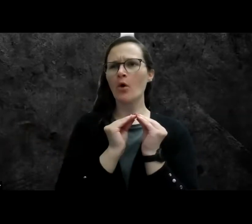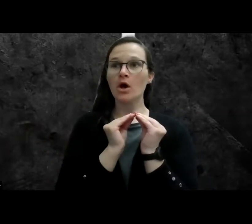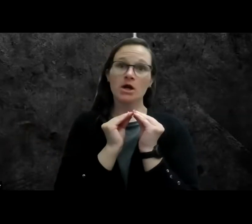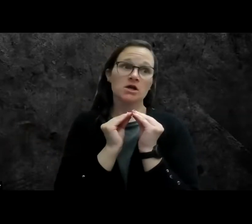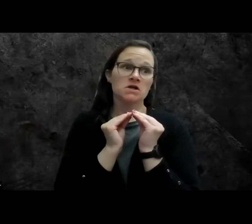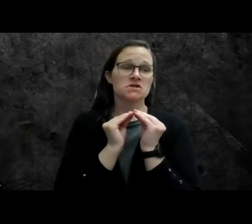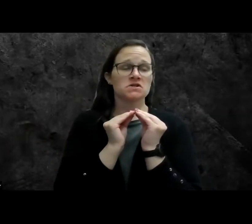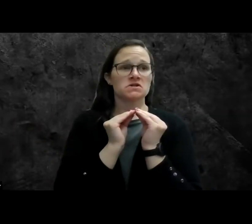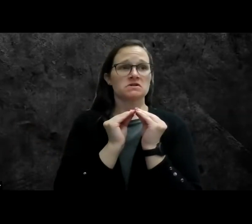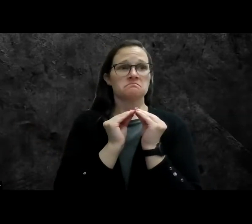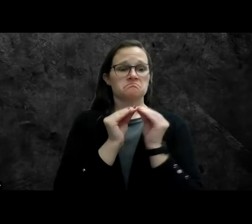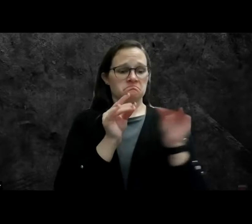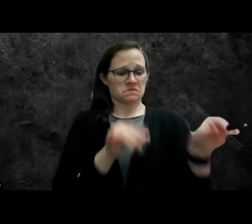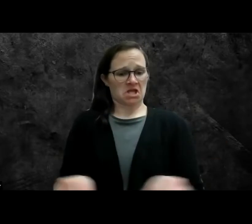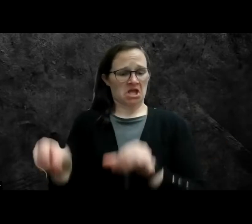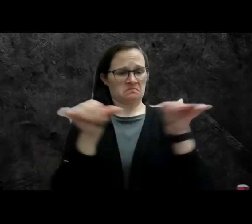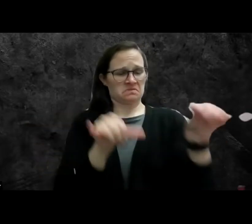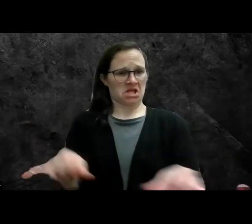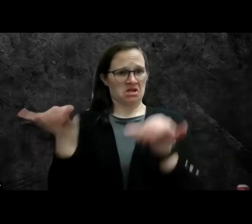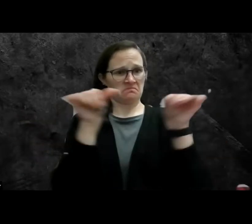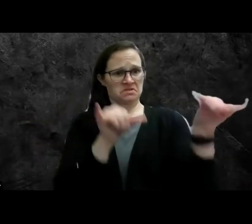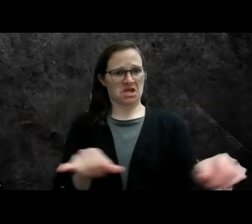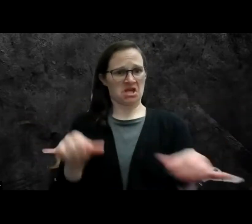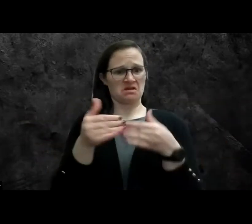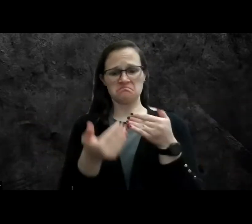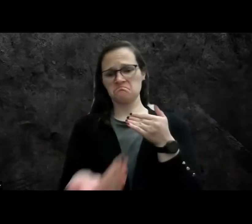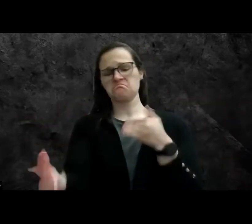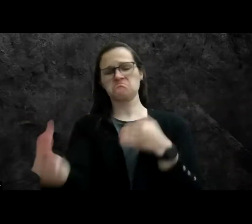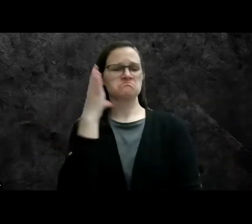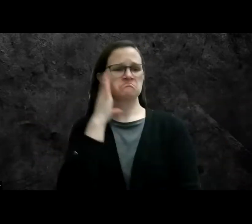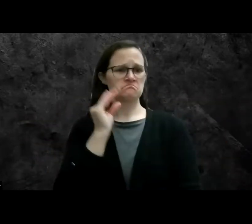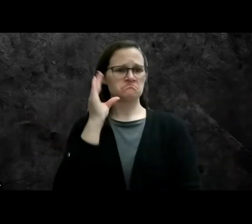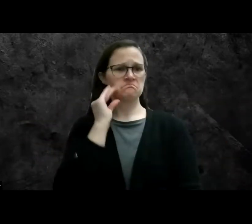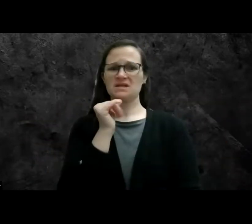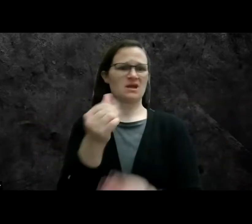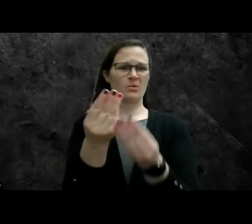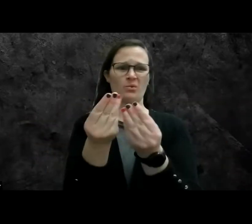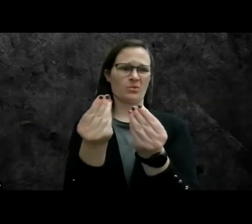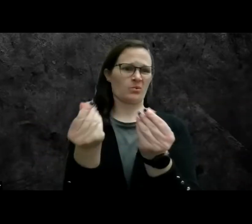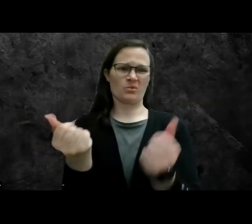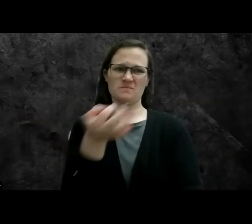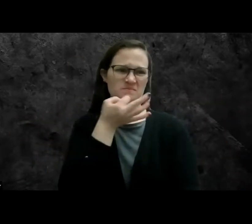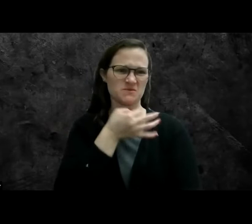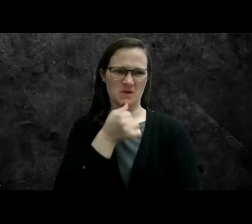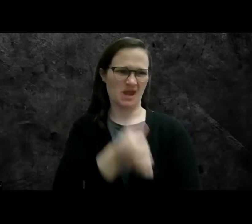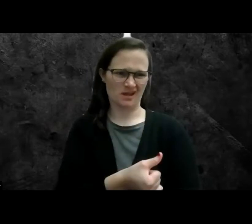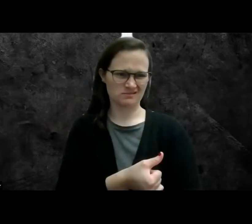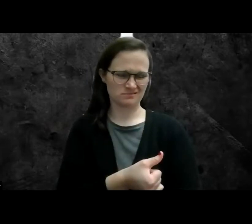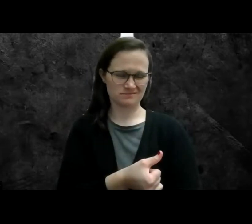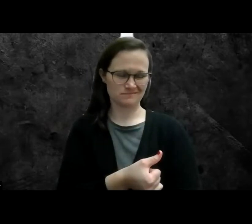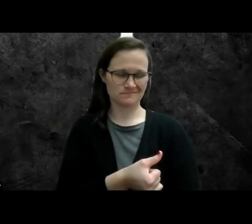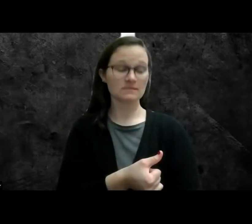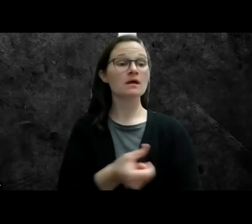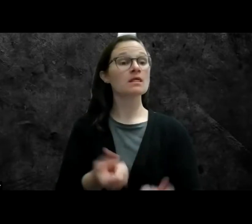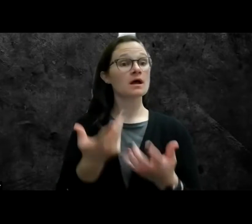to expect going forward. This is not going away anytime soon. Certainly certain things are